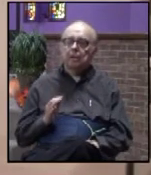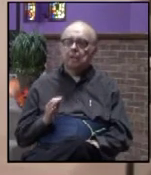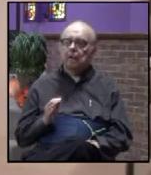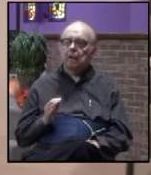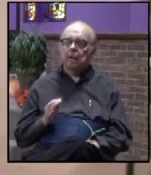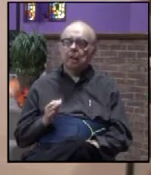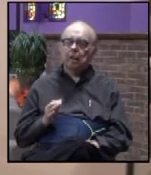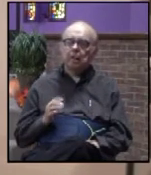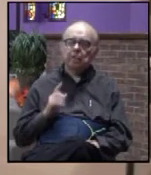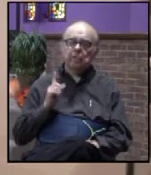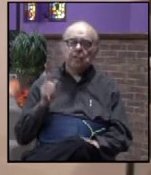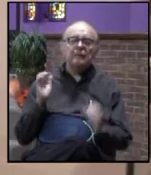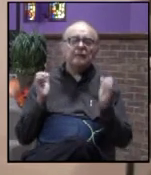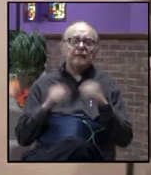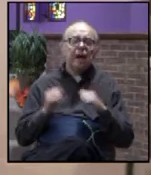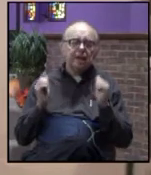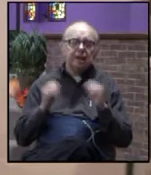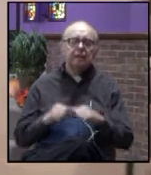You're fighting